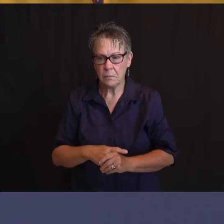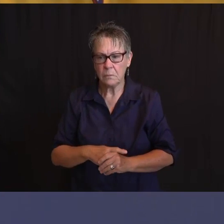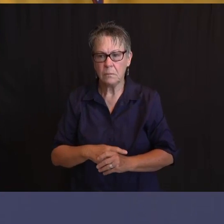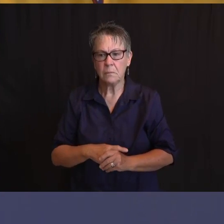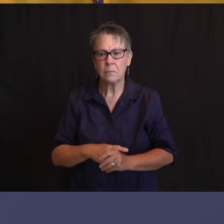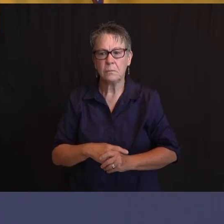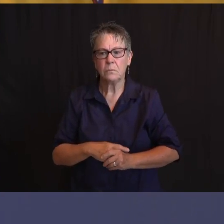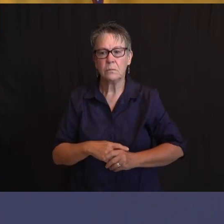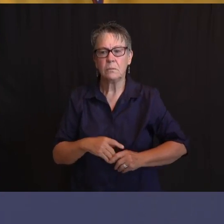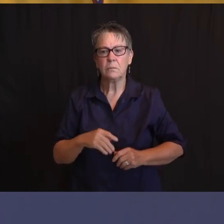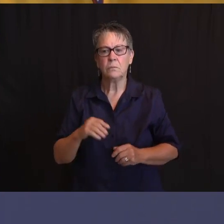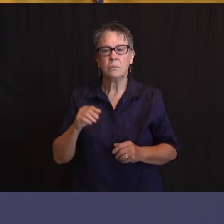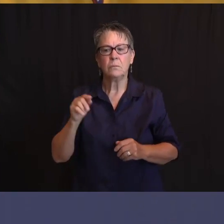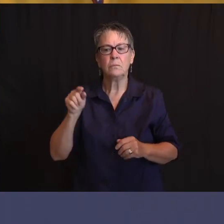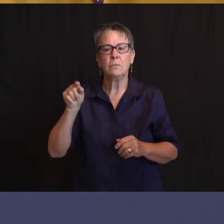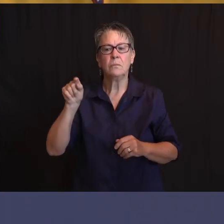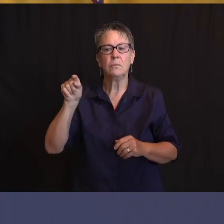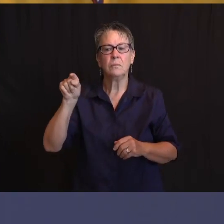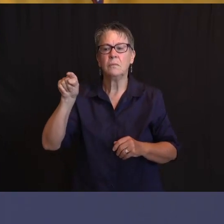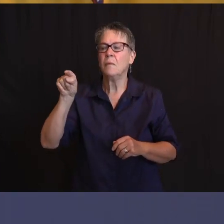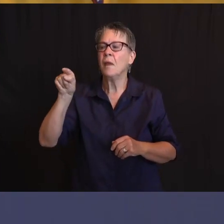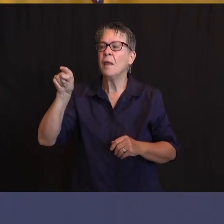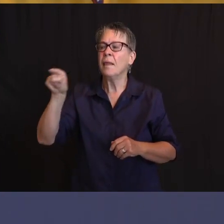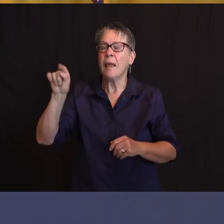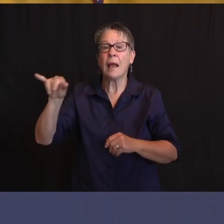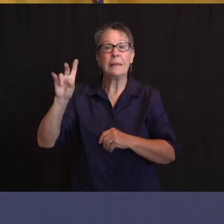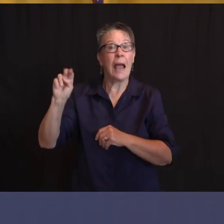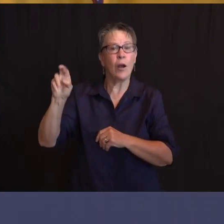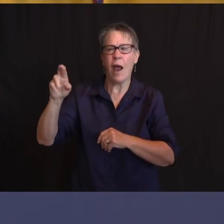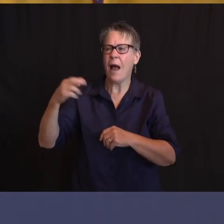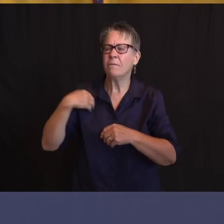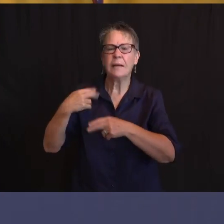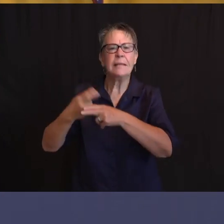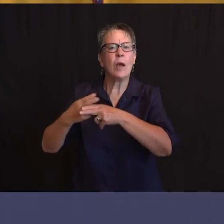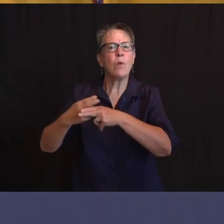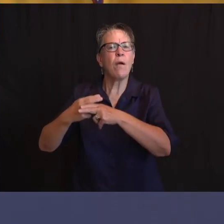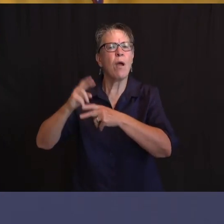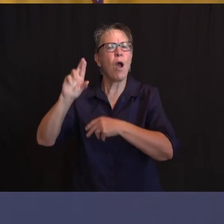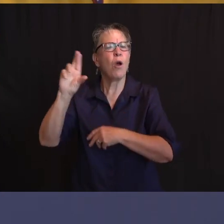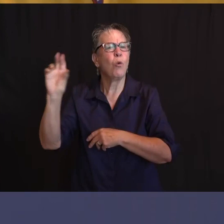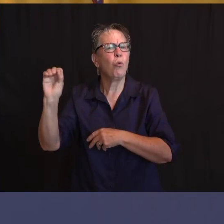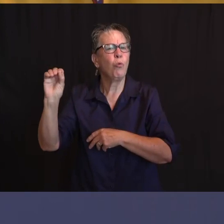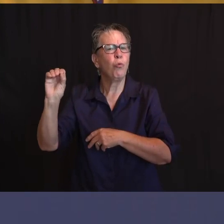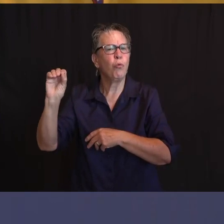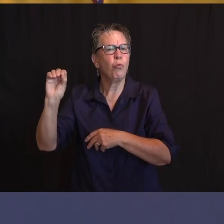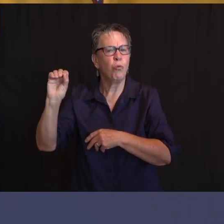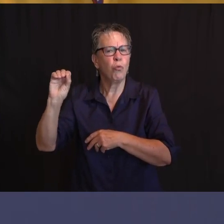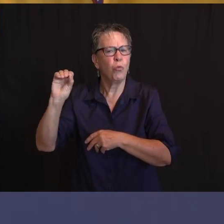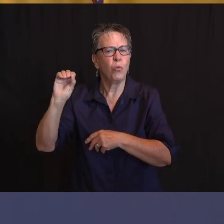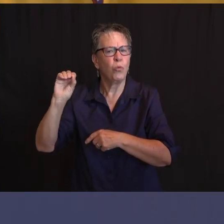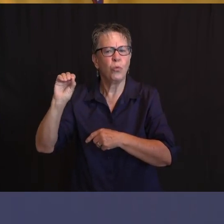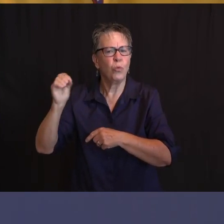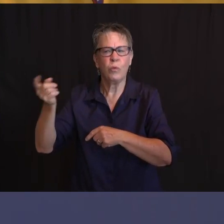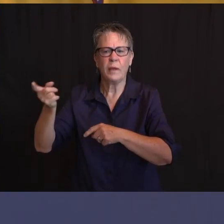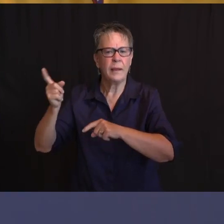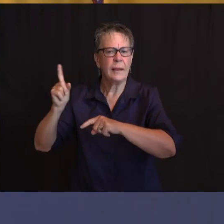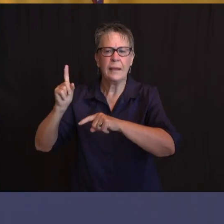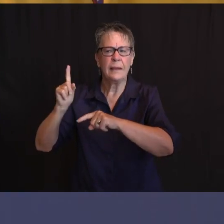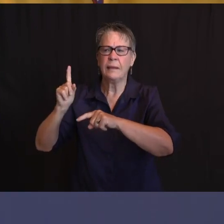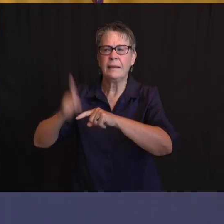By the way, a point we haven't made in a while, Pat, that also puts, needlessly, law